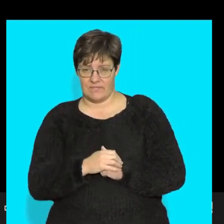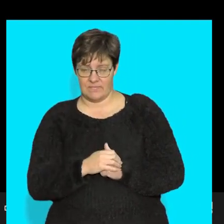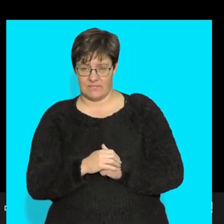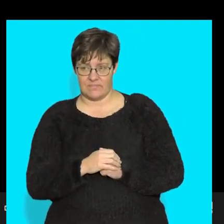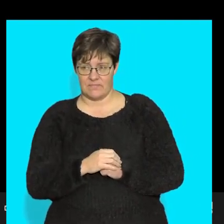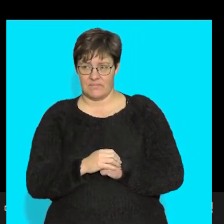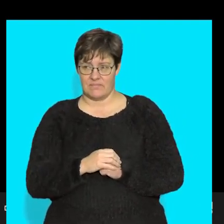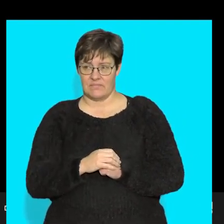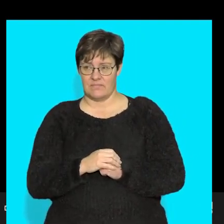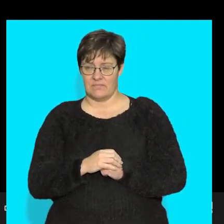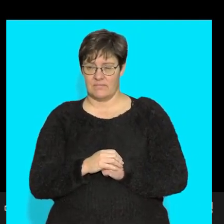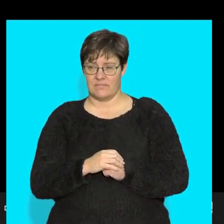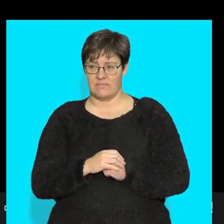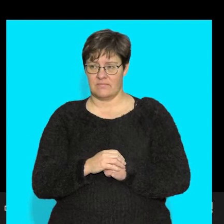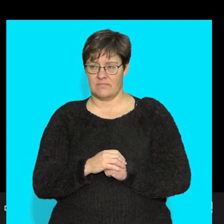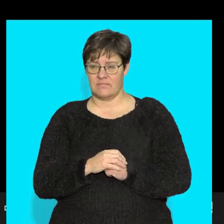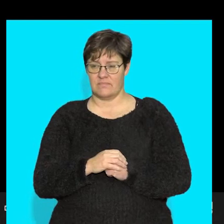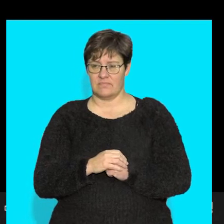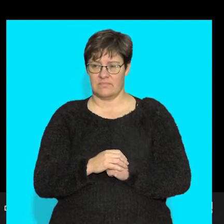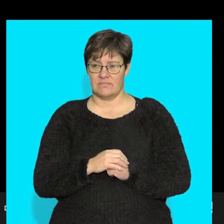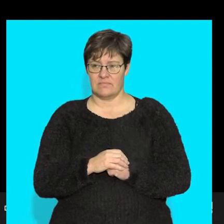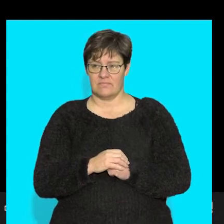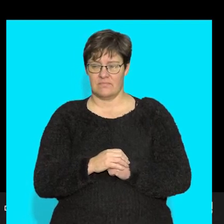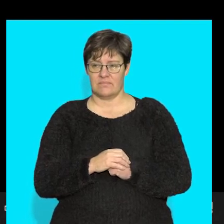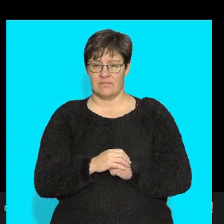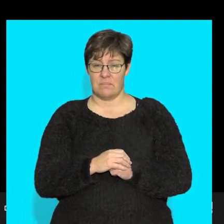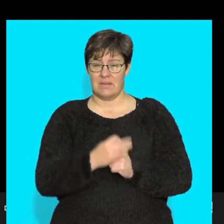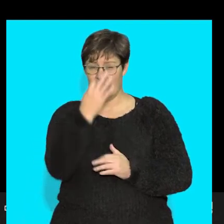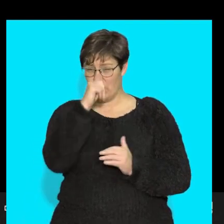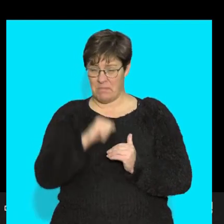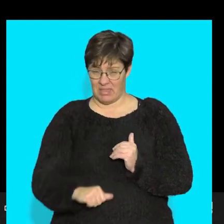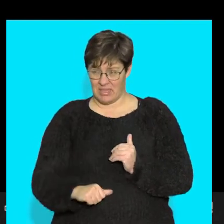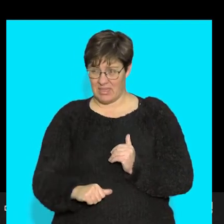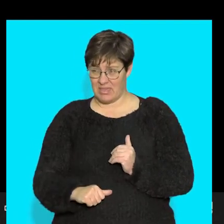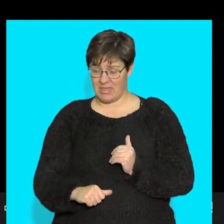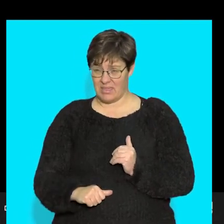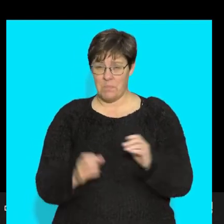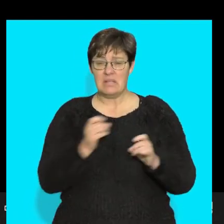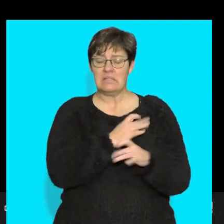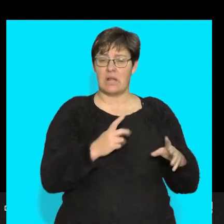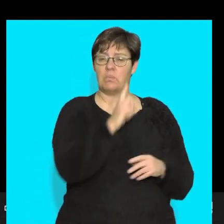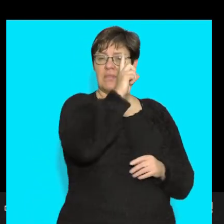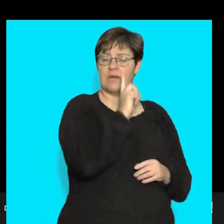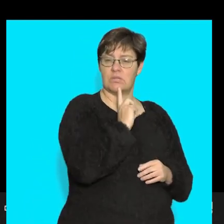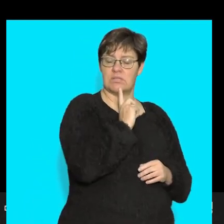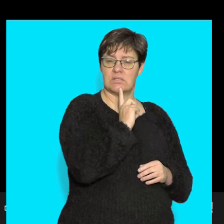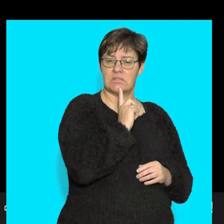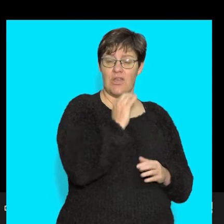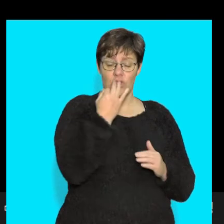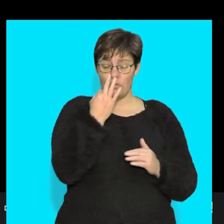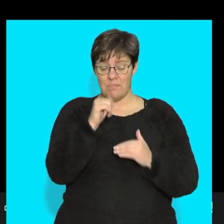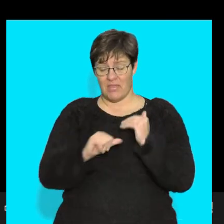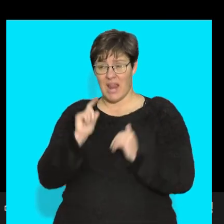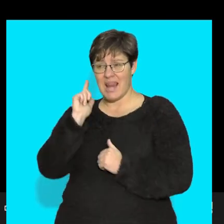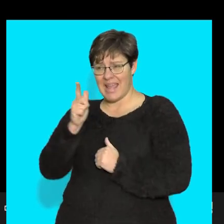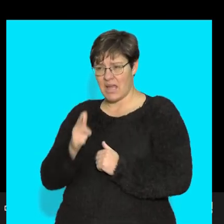2,125 rands. This is in a period of 3 months, people, but he only started with 1,000 rand. He has